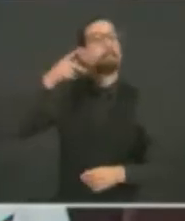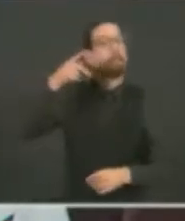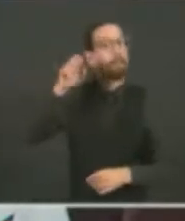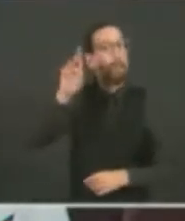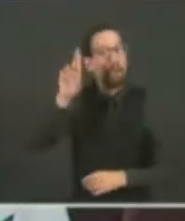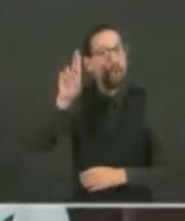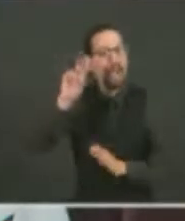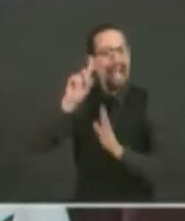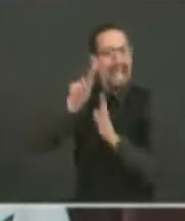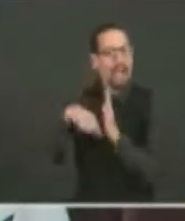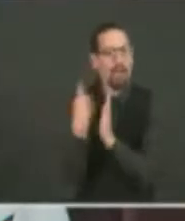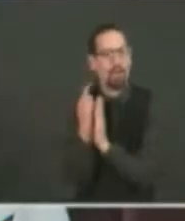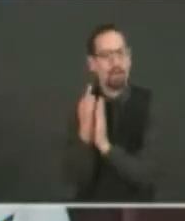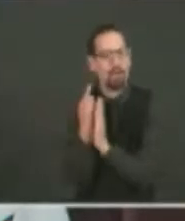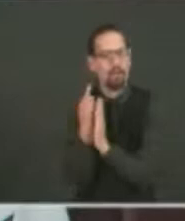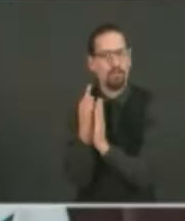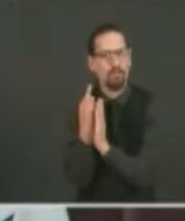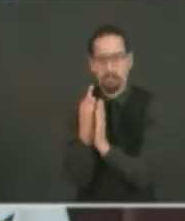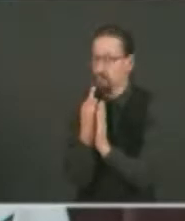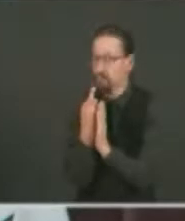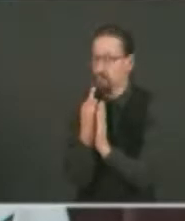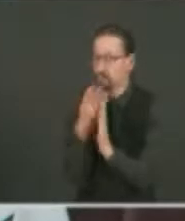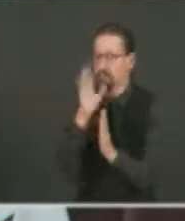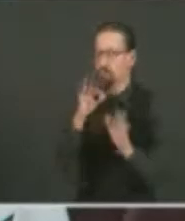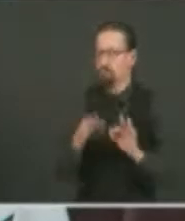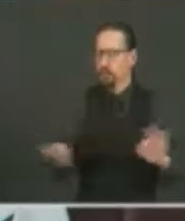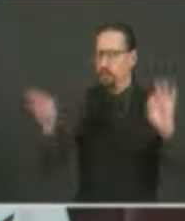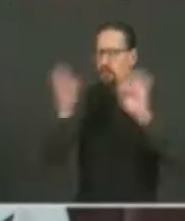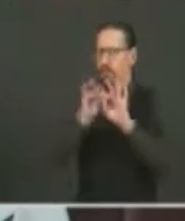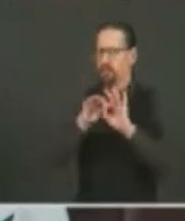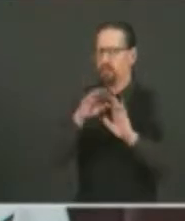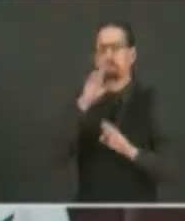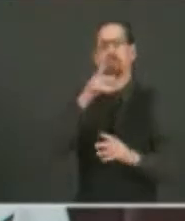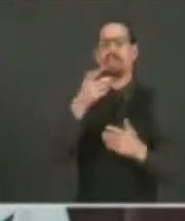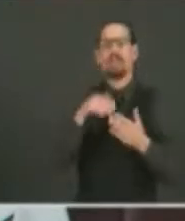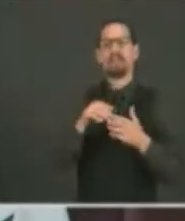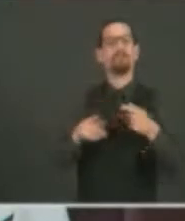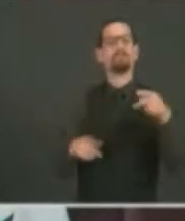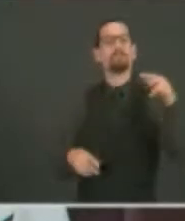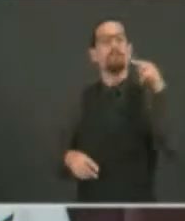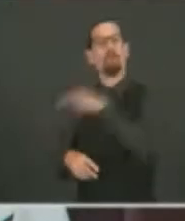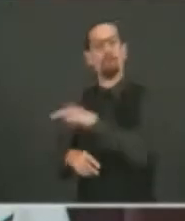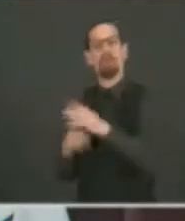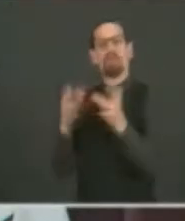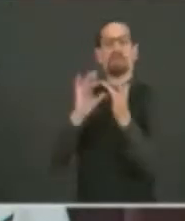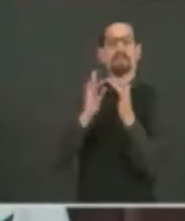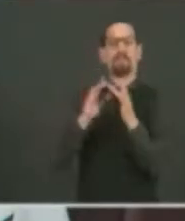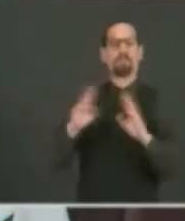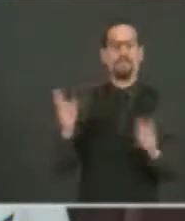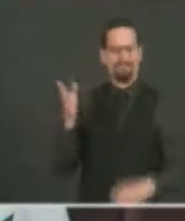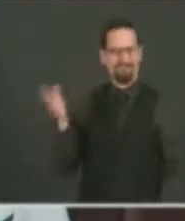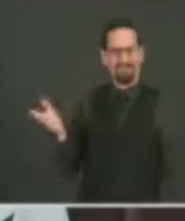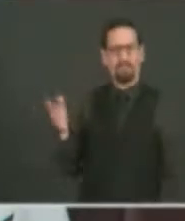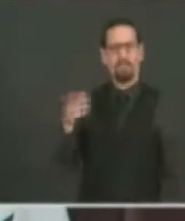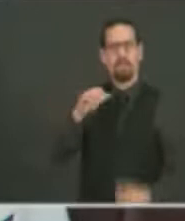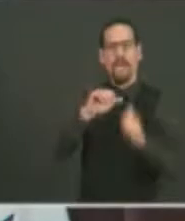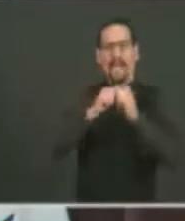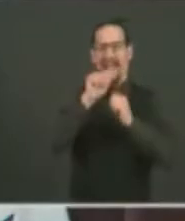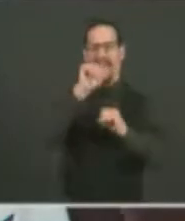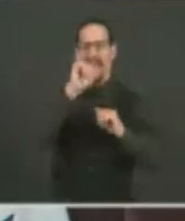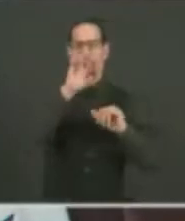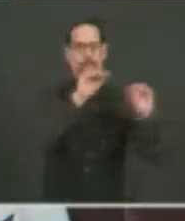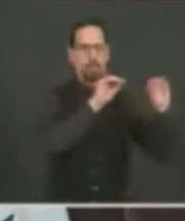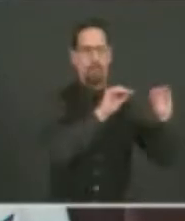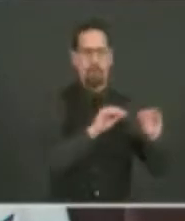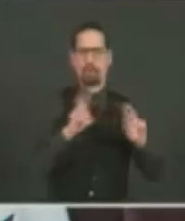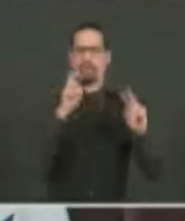they have, if you go to that website, they provide some useful techniques for how to best address